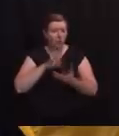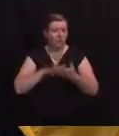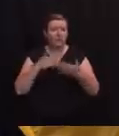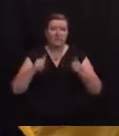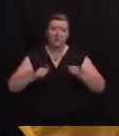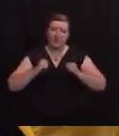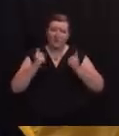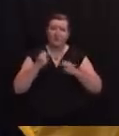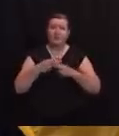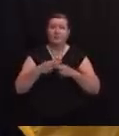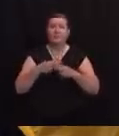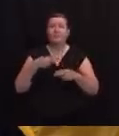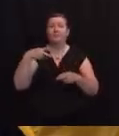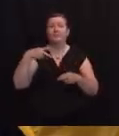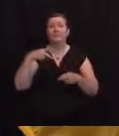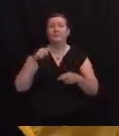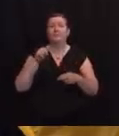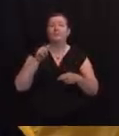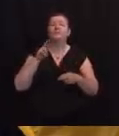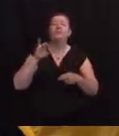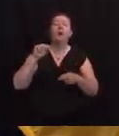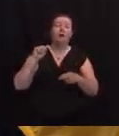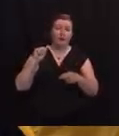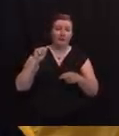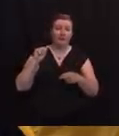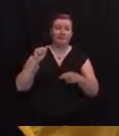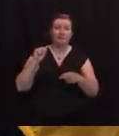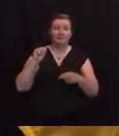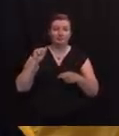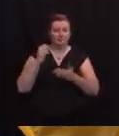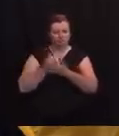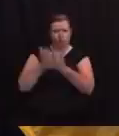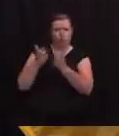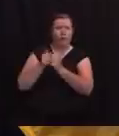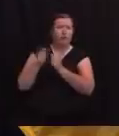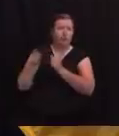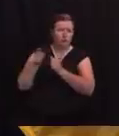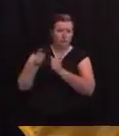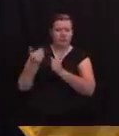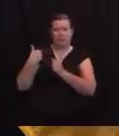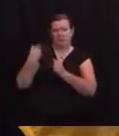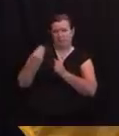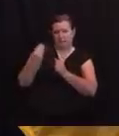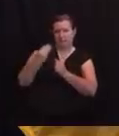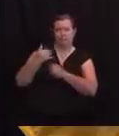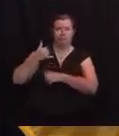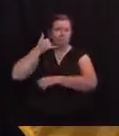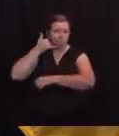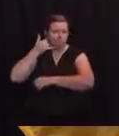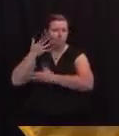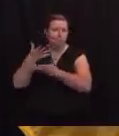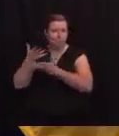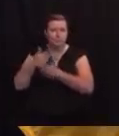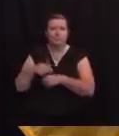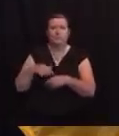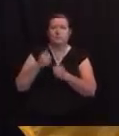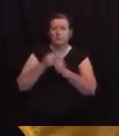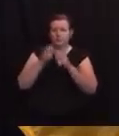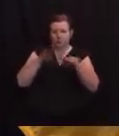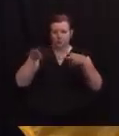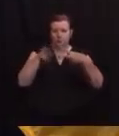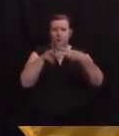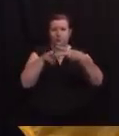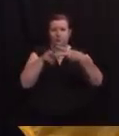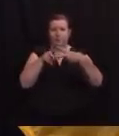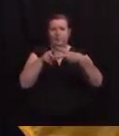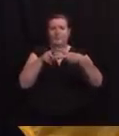Patricia, goes by Pat. I had the great honor of speaking with her on Monday. He's also survived by his children, Michelle and Brian, to whom he